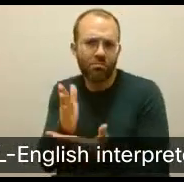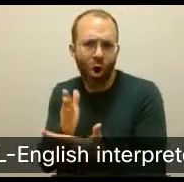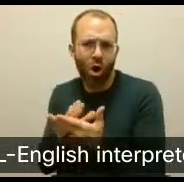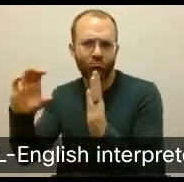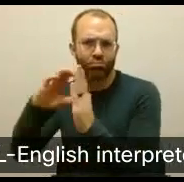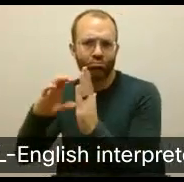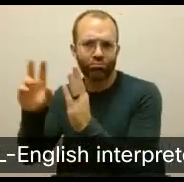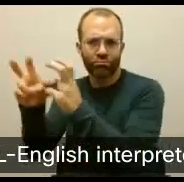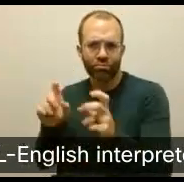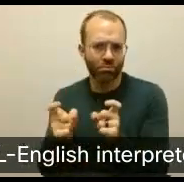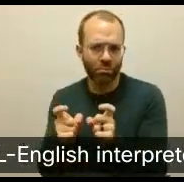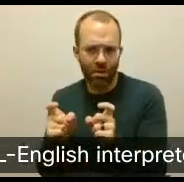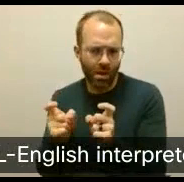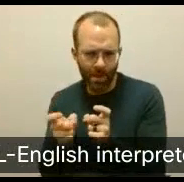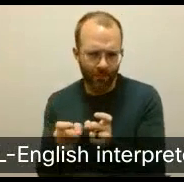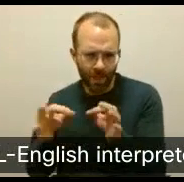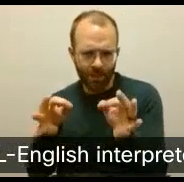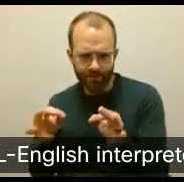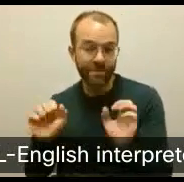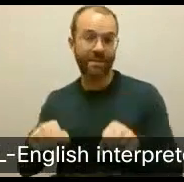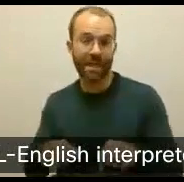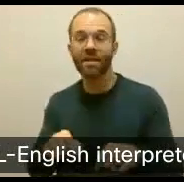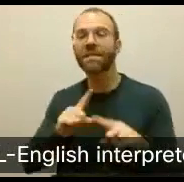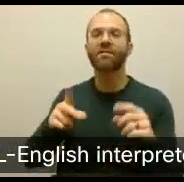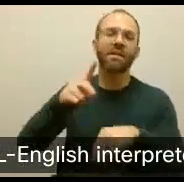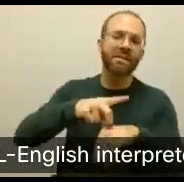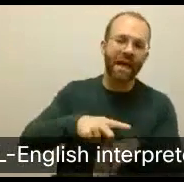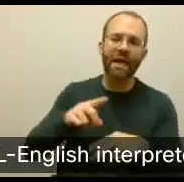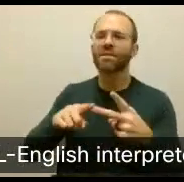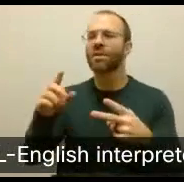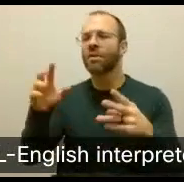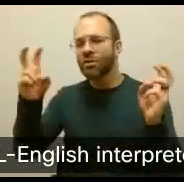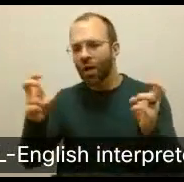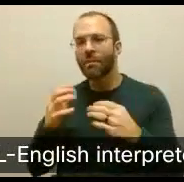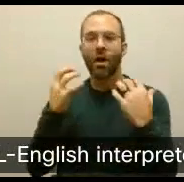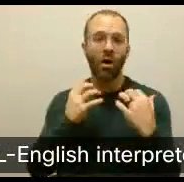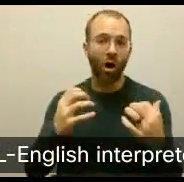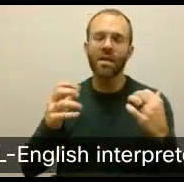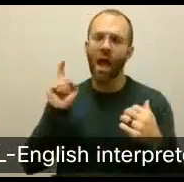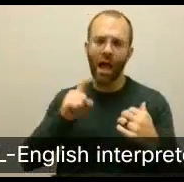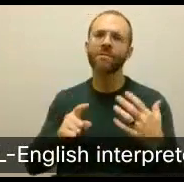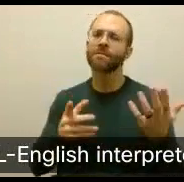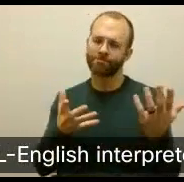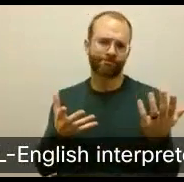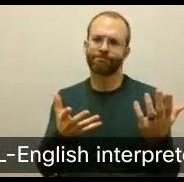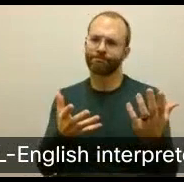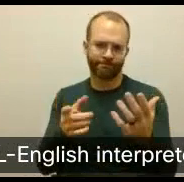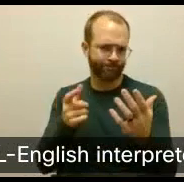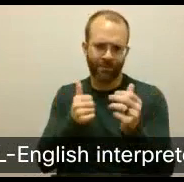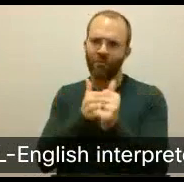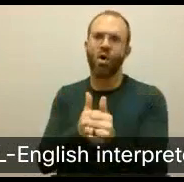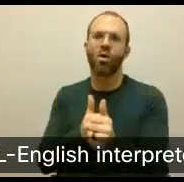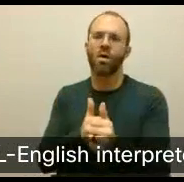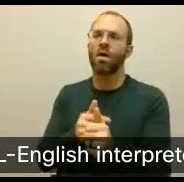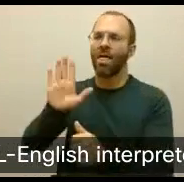the information that's applicable to their task, their topic, and audience, while staying true to the